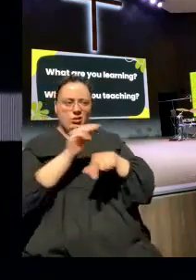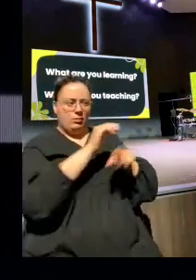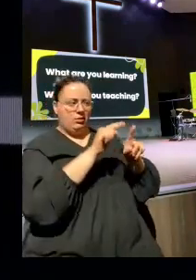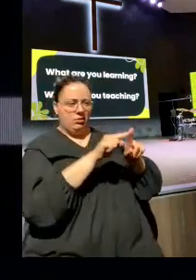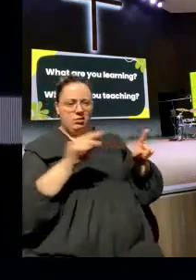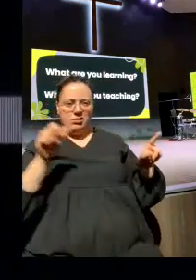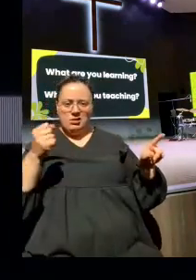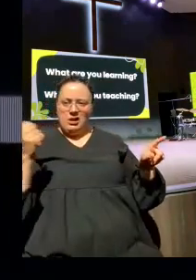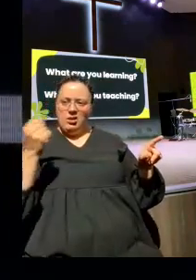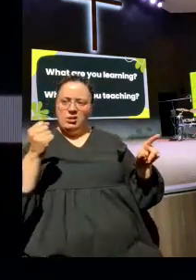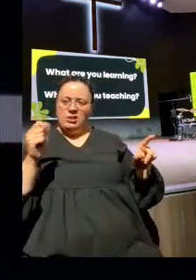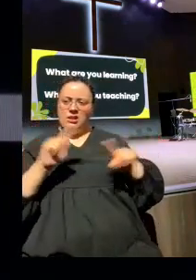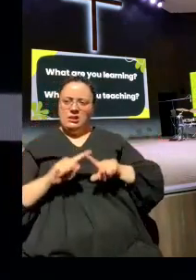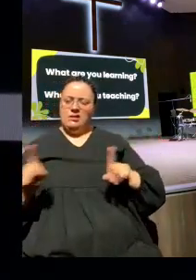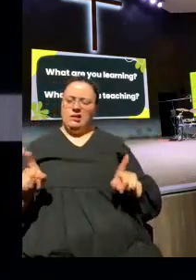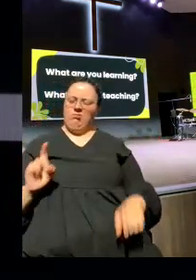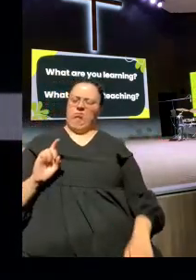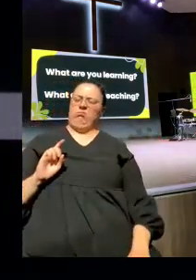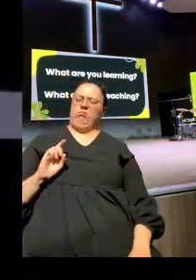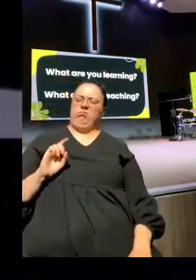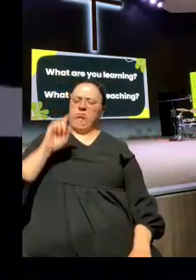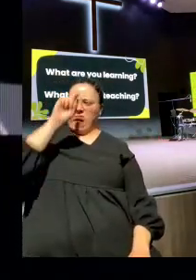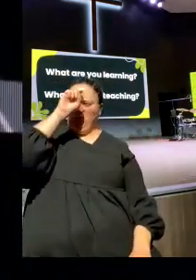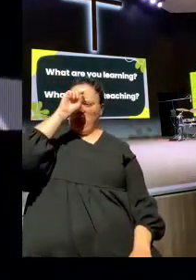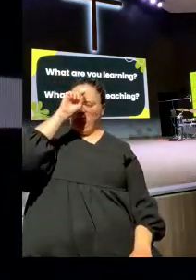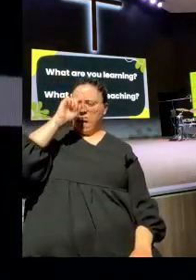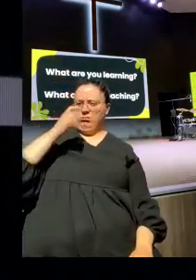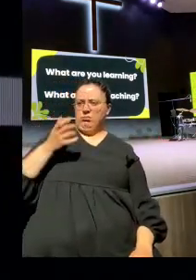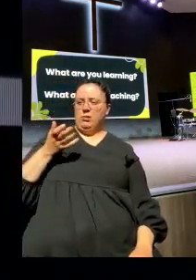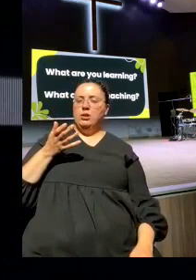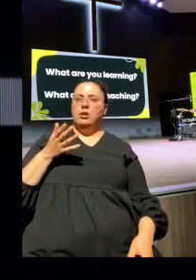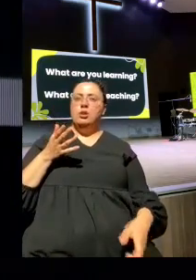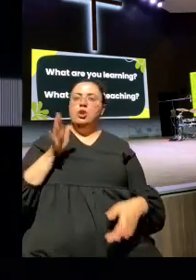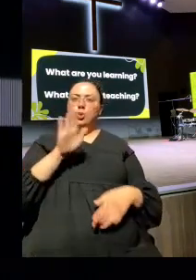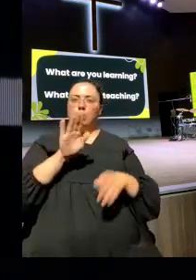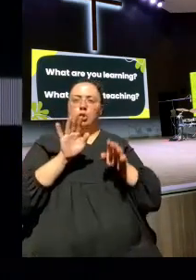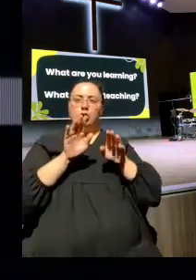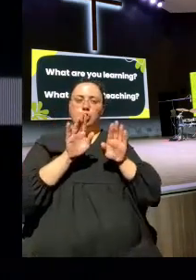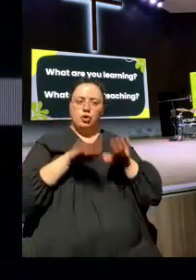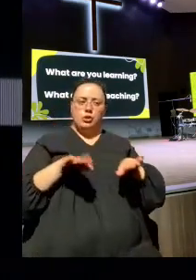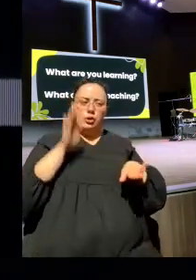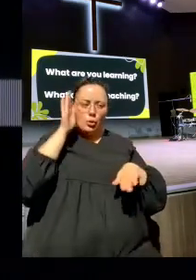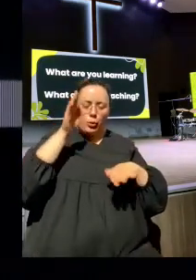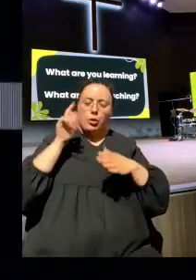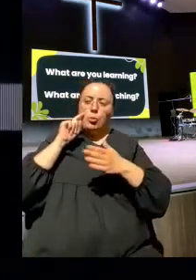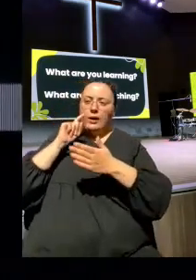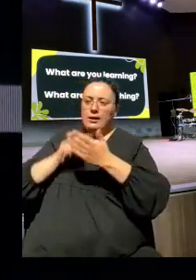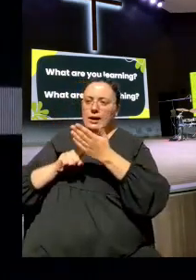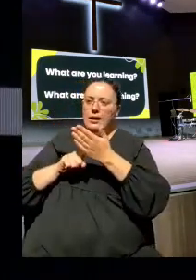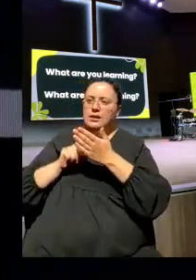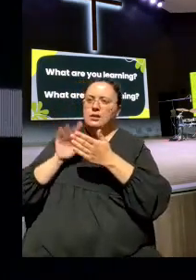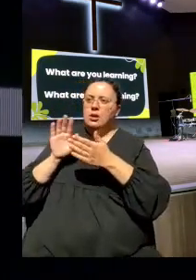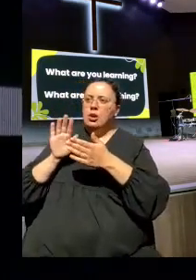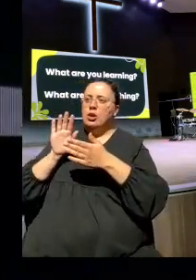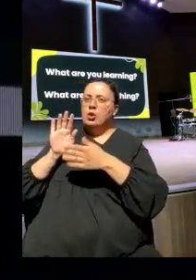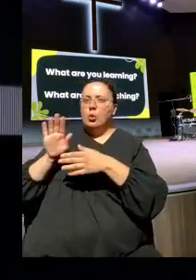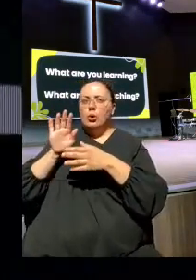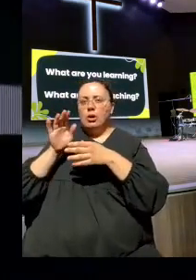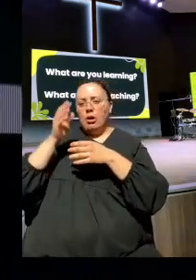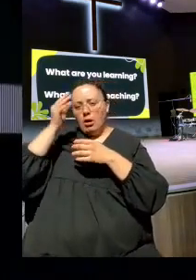by demonstrating the value you place in your faith. And so they receive from you, just by watching